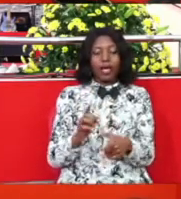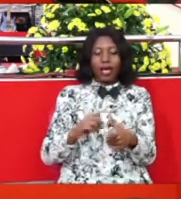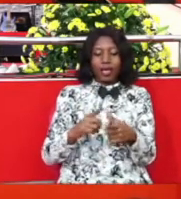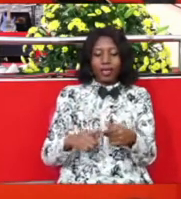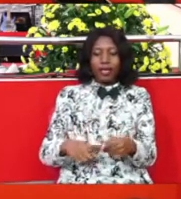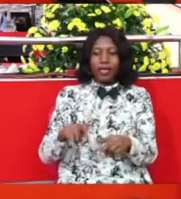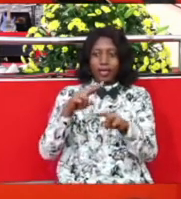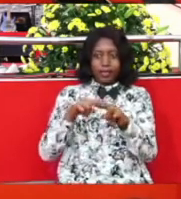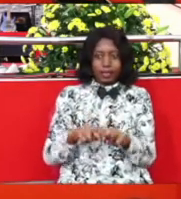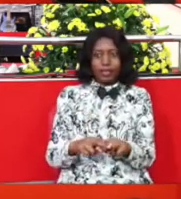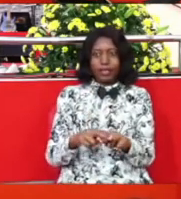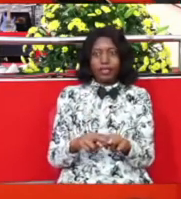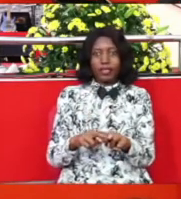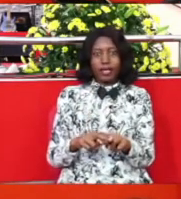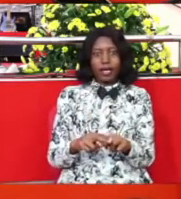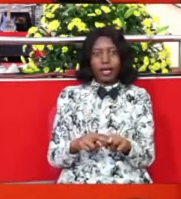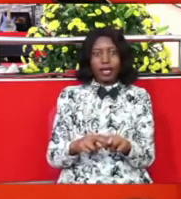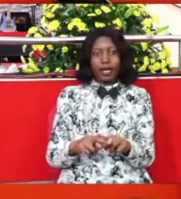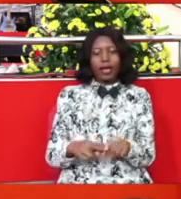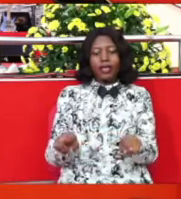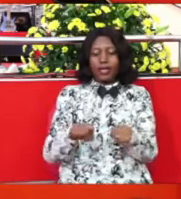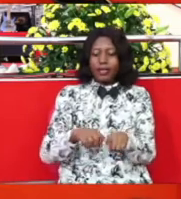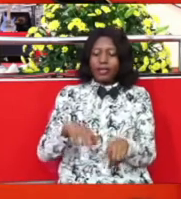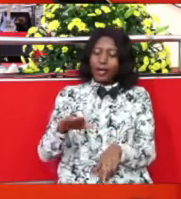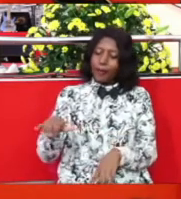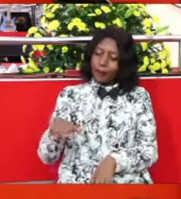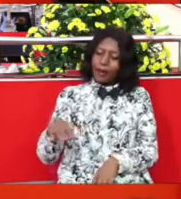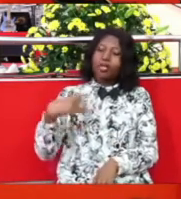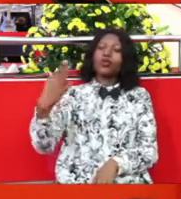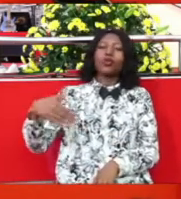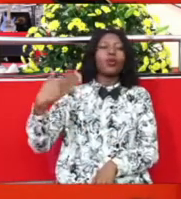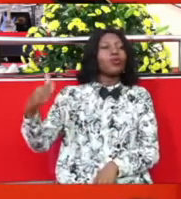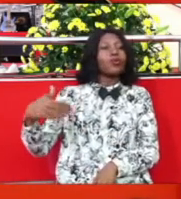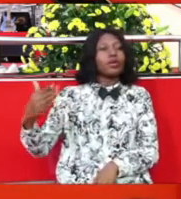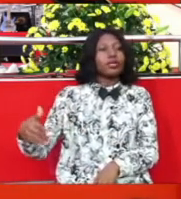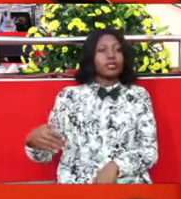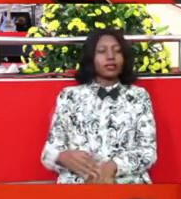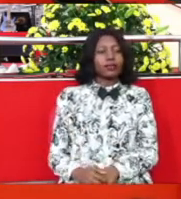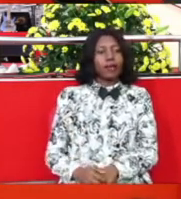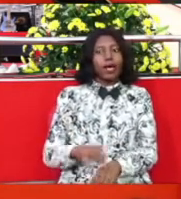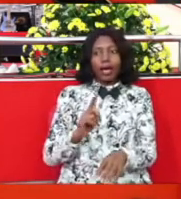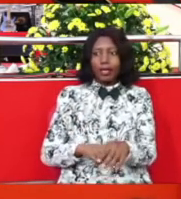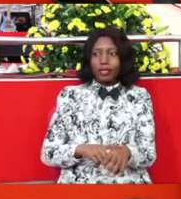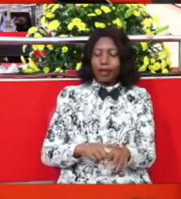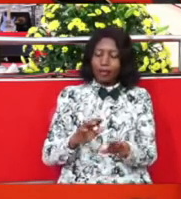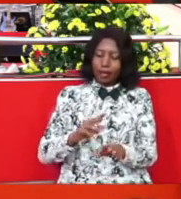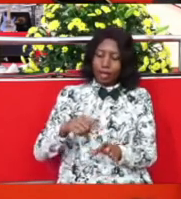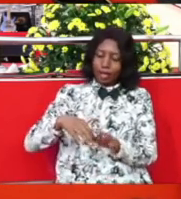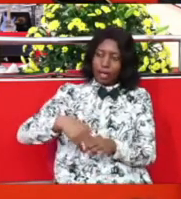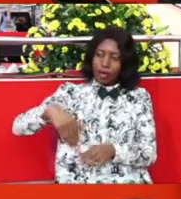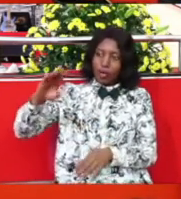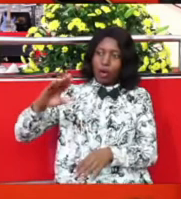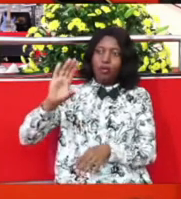sitting, some of them today. Wataketi mahali ambapo wameketi siku ya leo. When they leave the church, wakitoka kanisani, the next minute